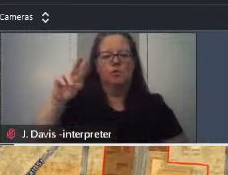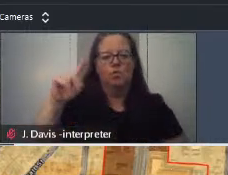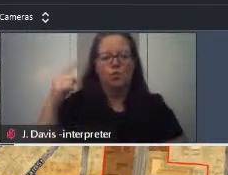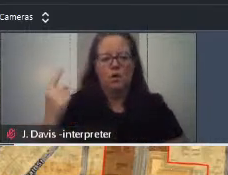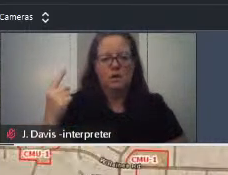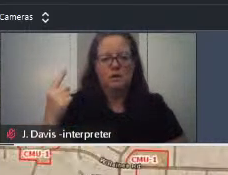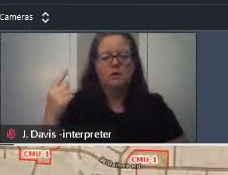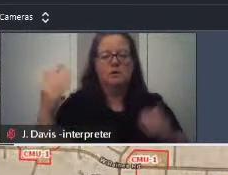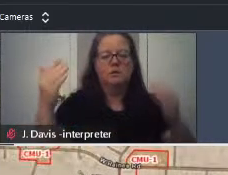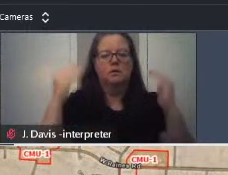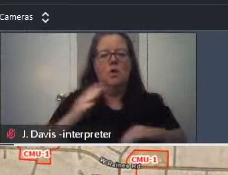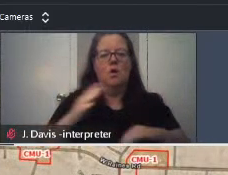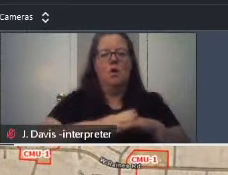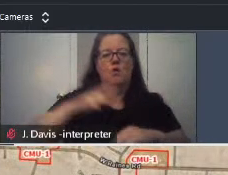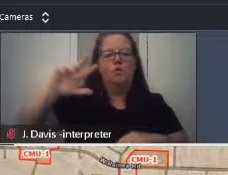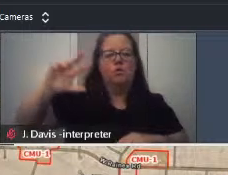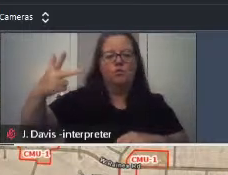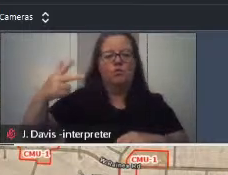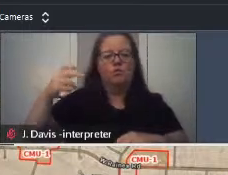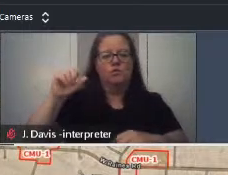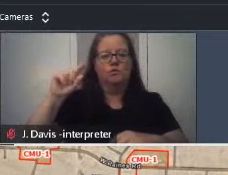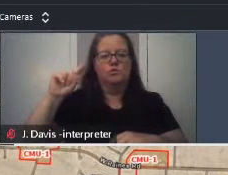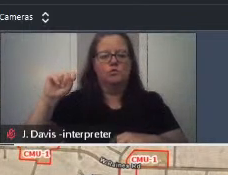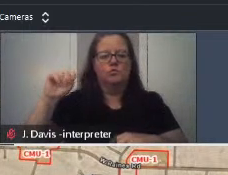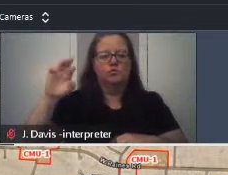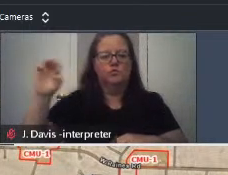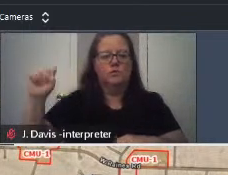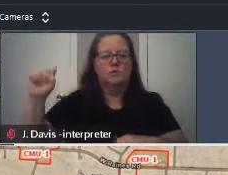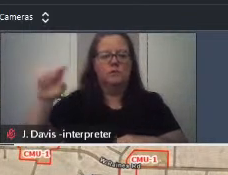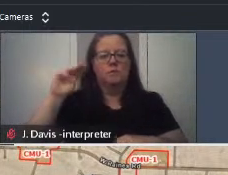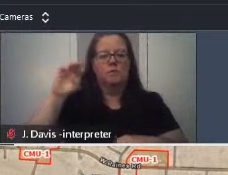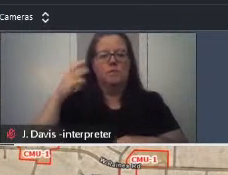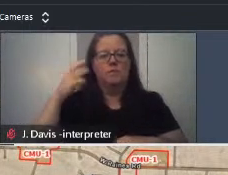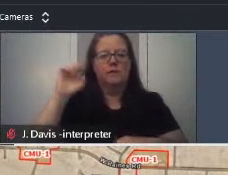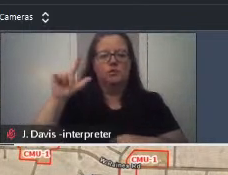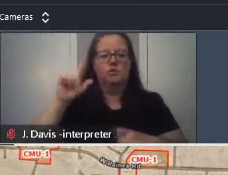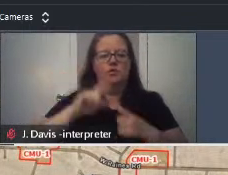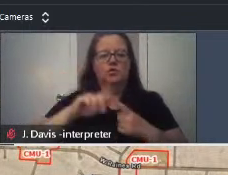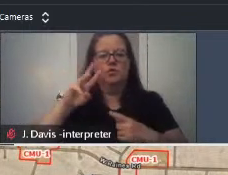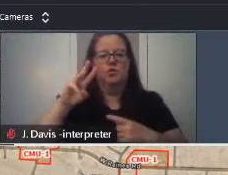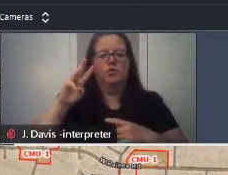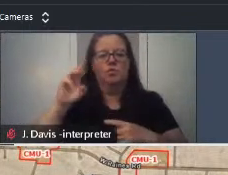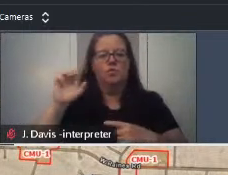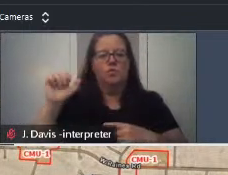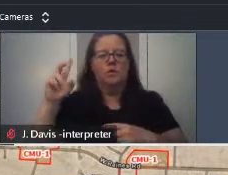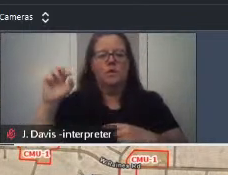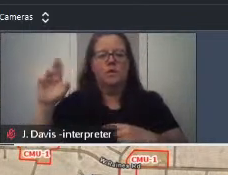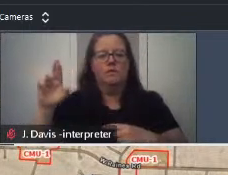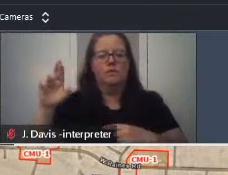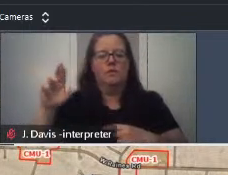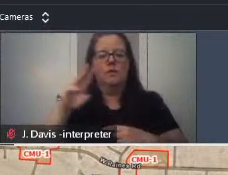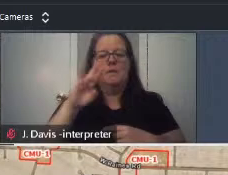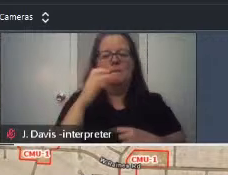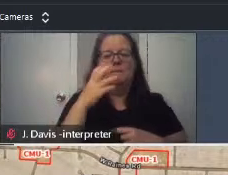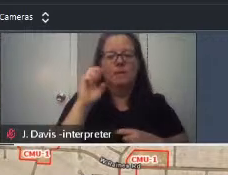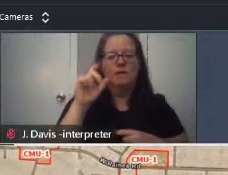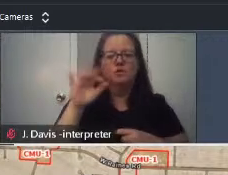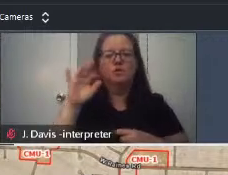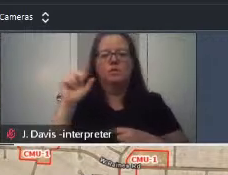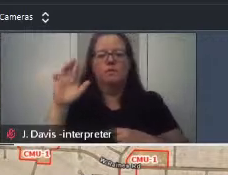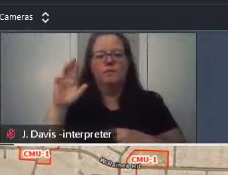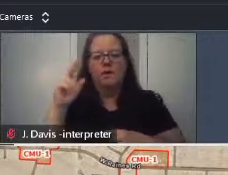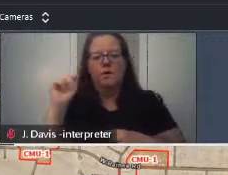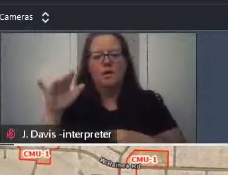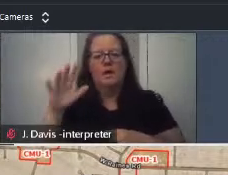slide, along 3rd Street from Mitchell to Weaver, there are 5 anchor areas at Mitchell, Fairway, Rains, Ford,